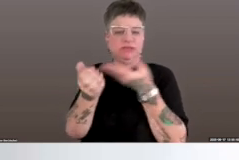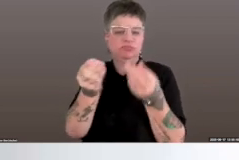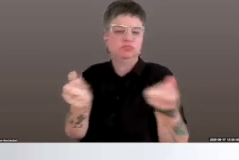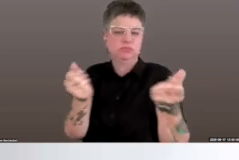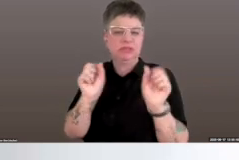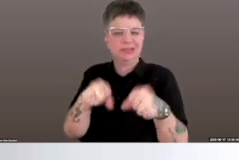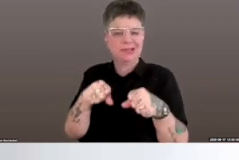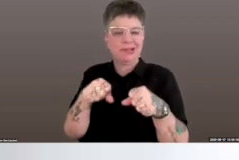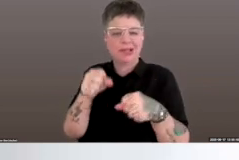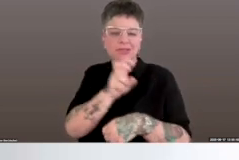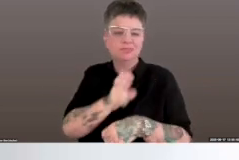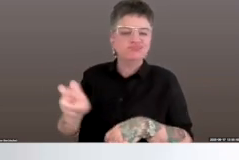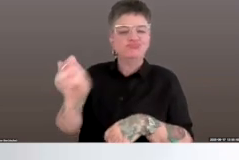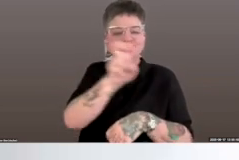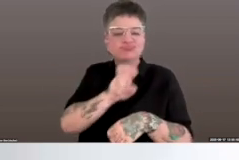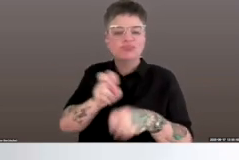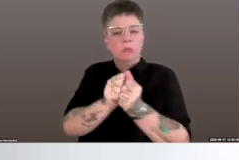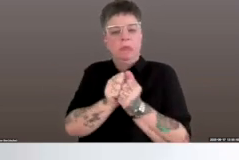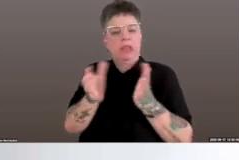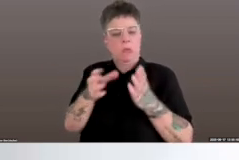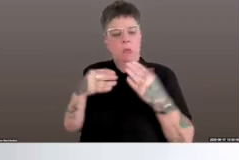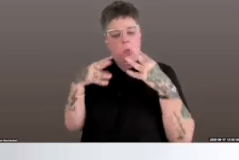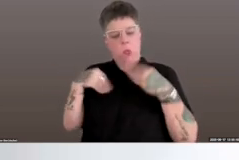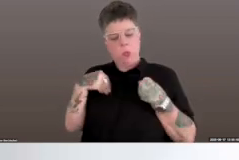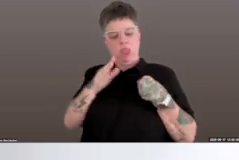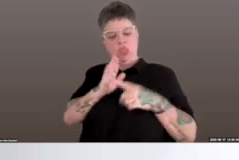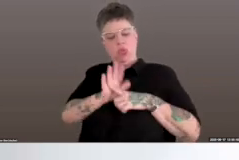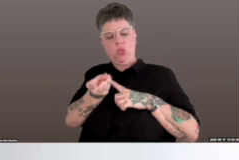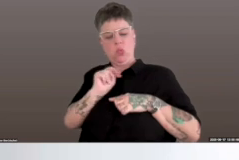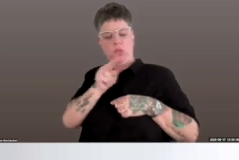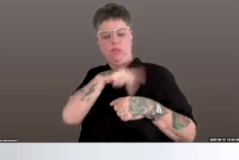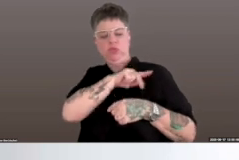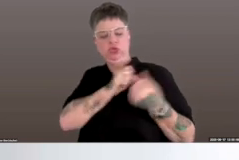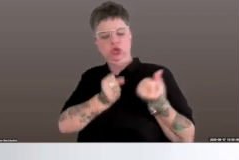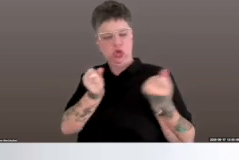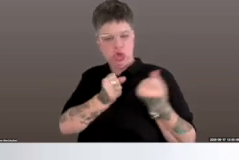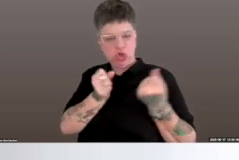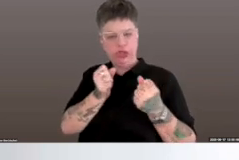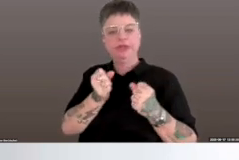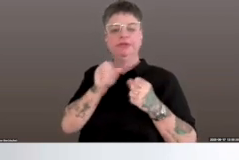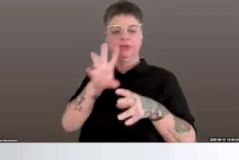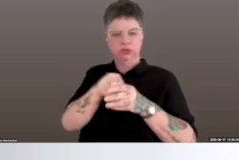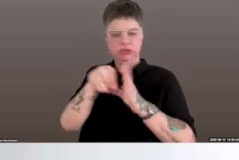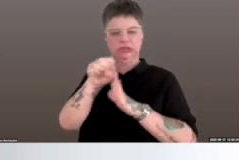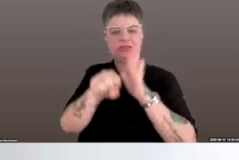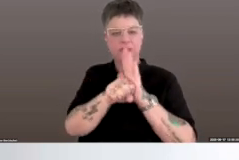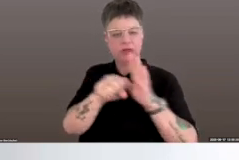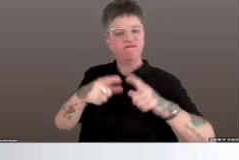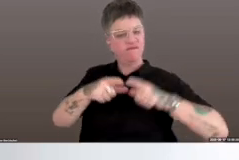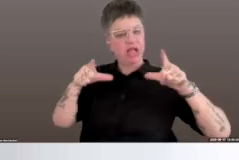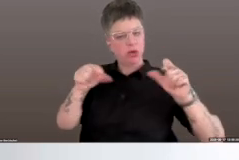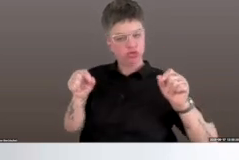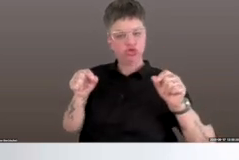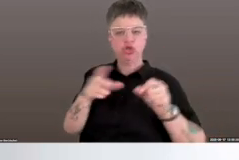without owning a personal car. The projects in this portfolio include statewide clean mobility options vouchers, regional clean